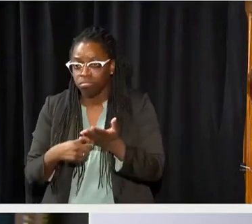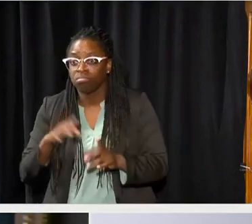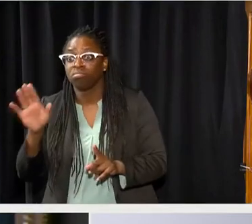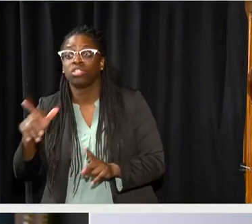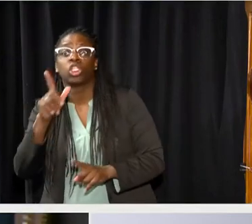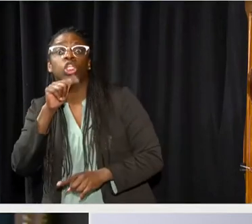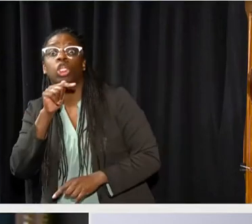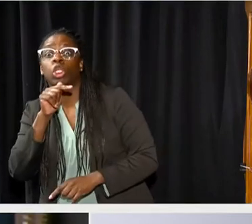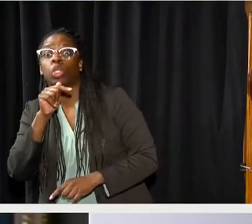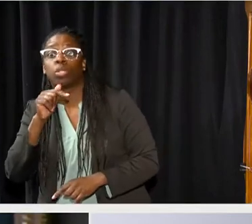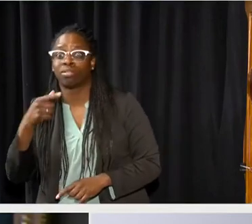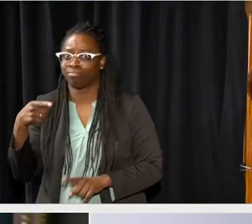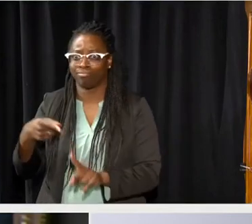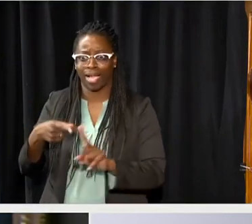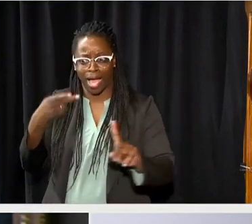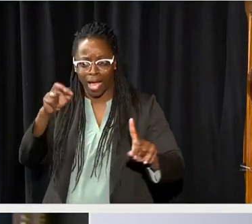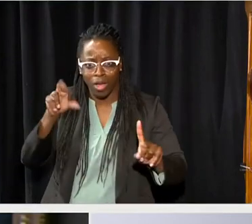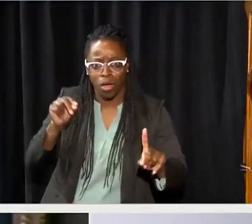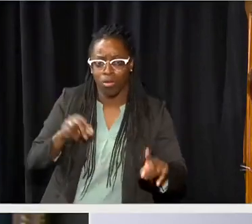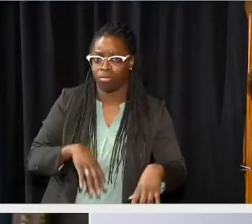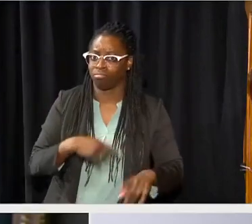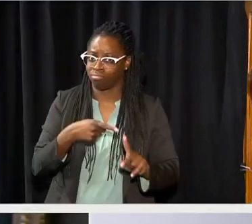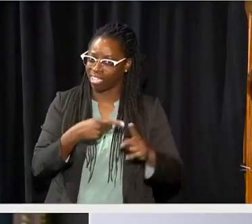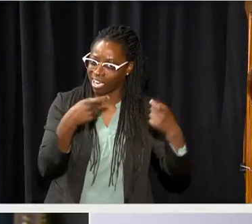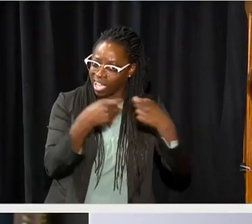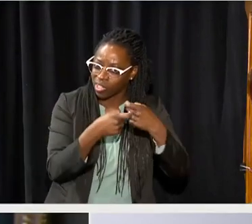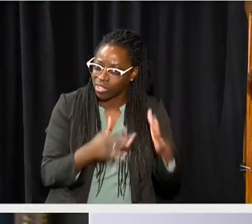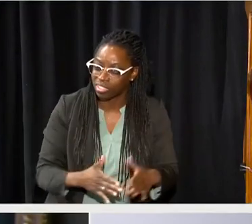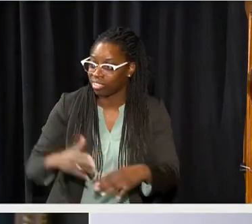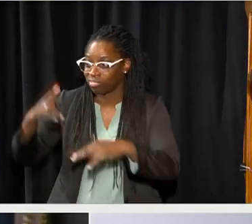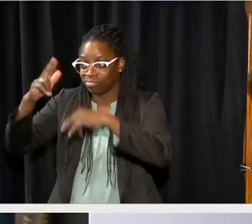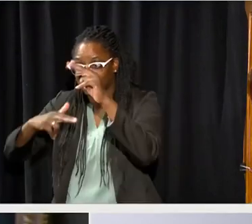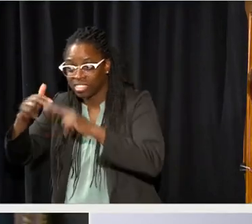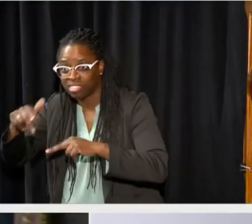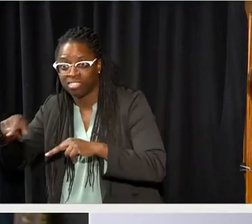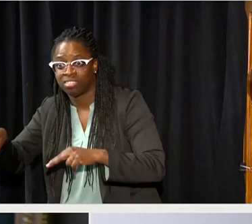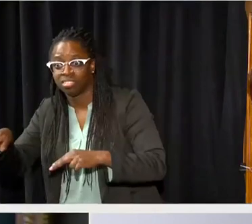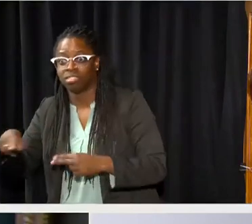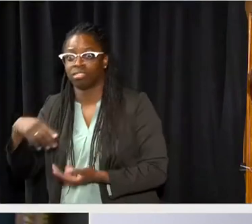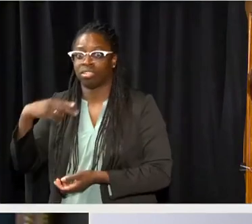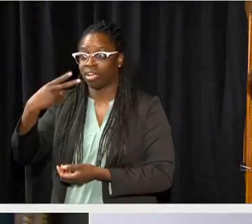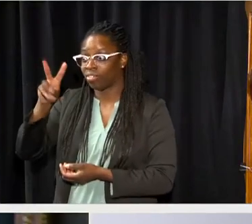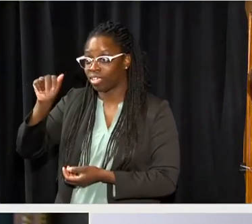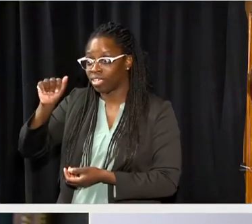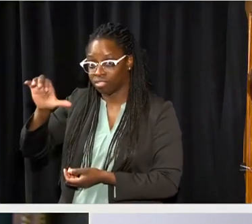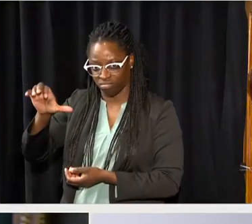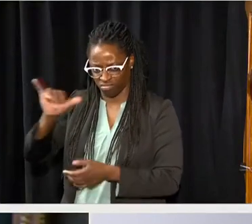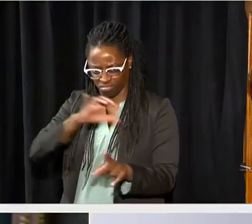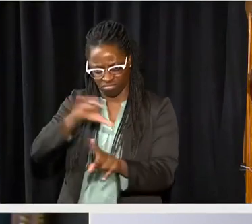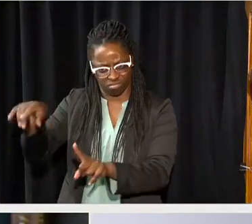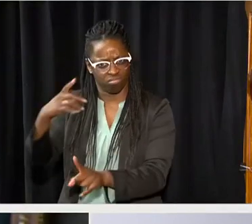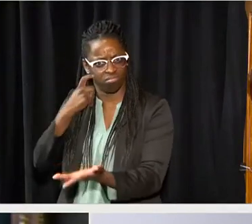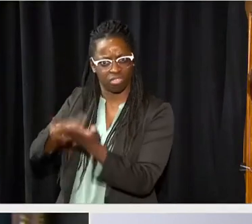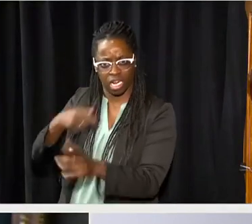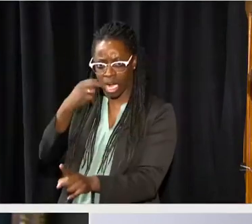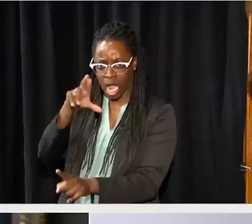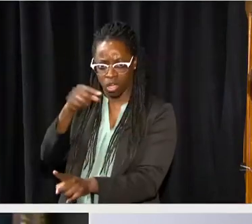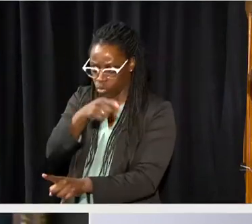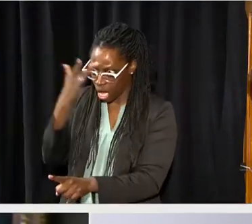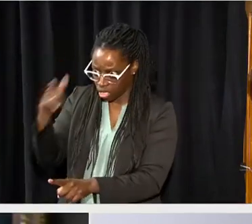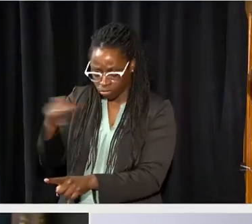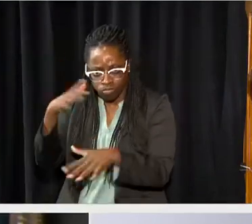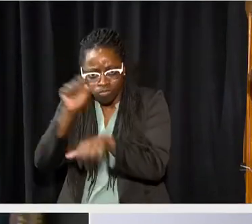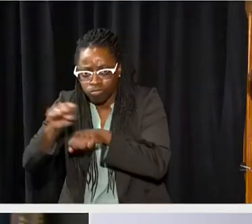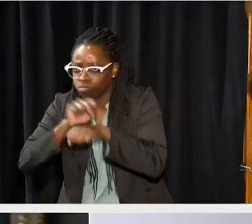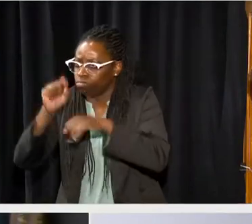the electricians, the builders, the HVAC installers, and more. And that means